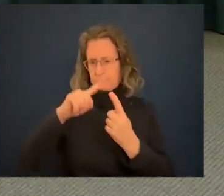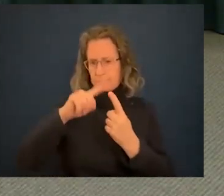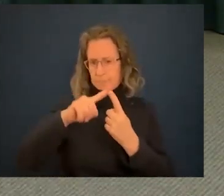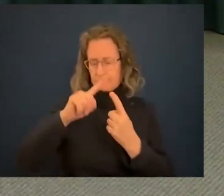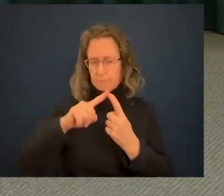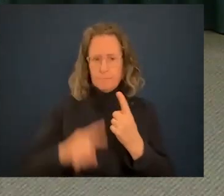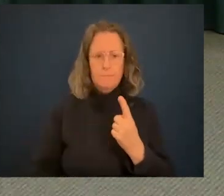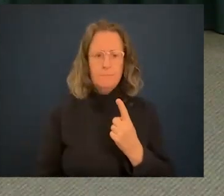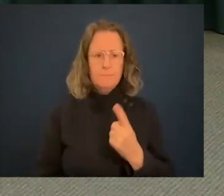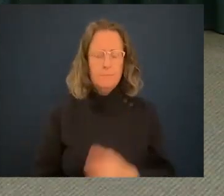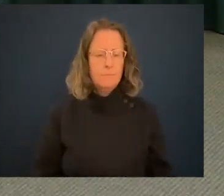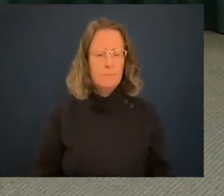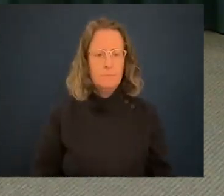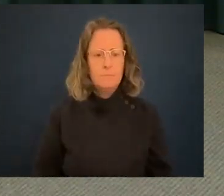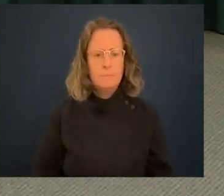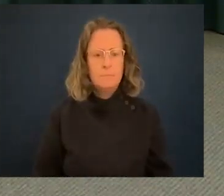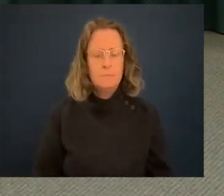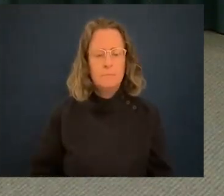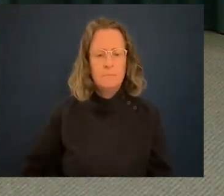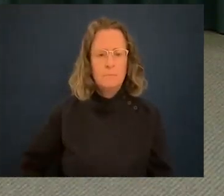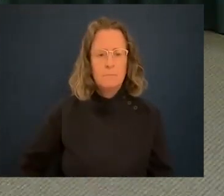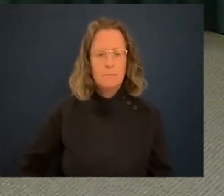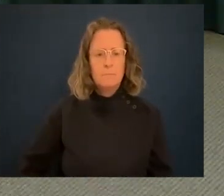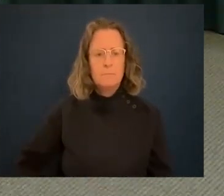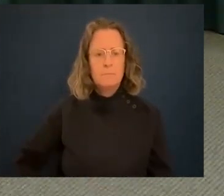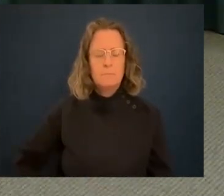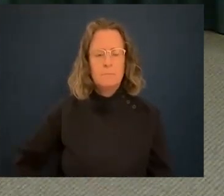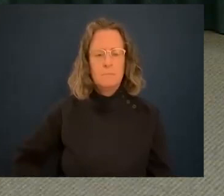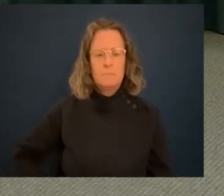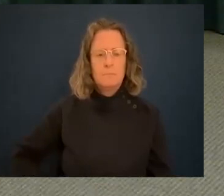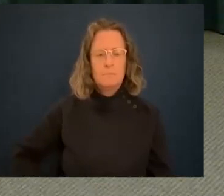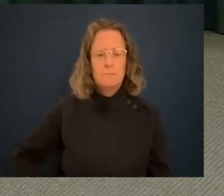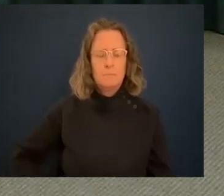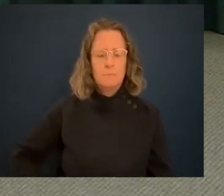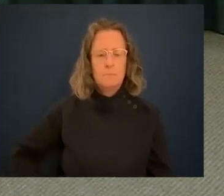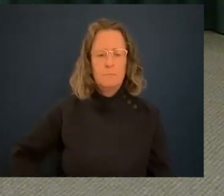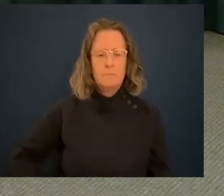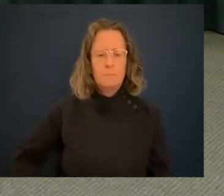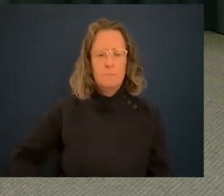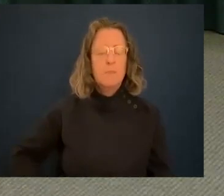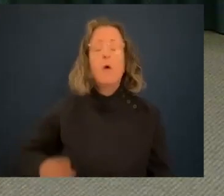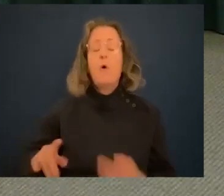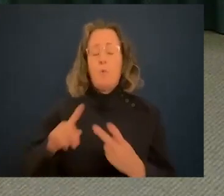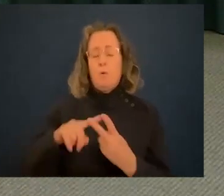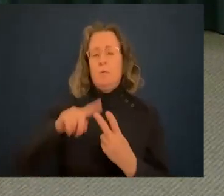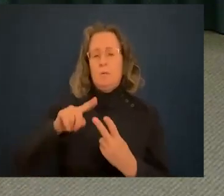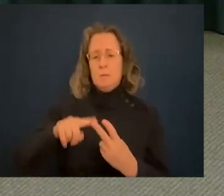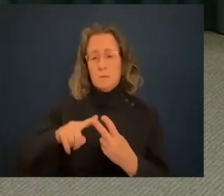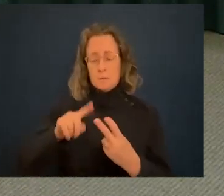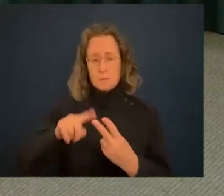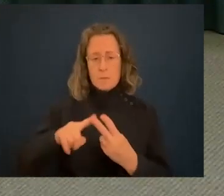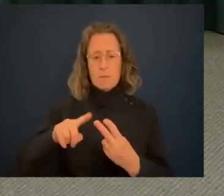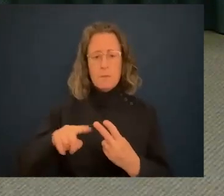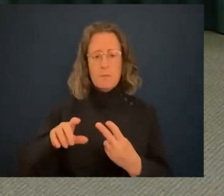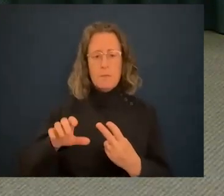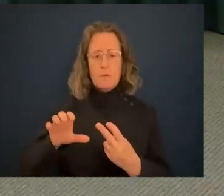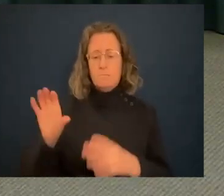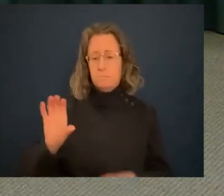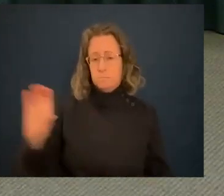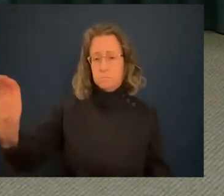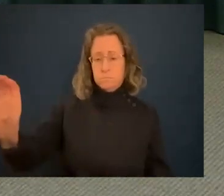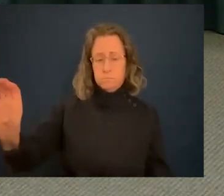to me it's a fairly simple answer um because we would basically be doing a set aside in all but the actual